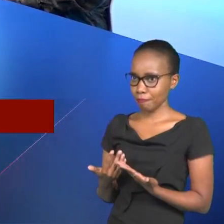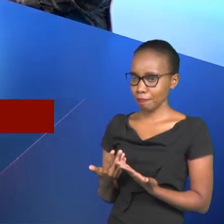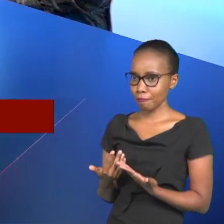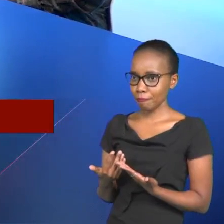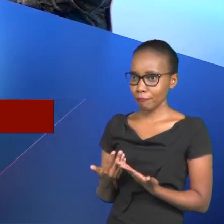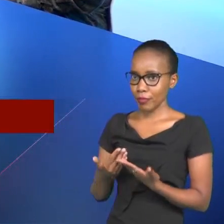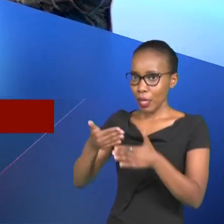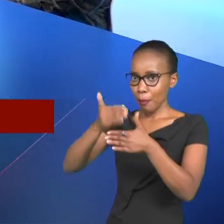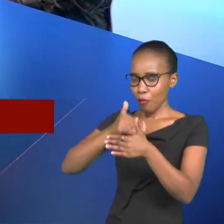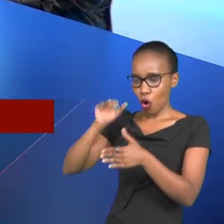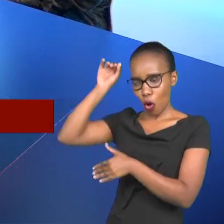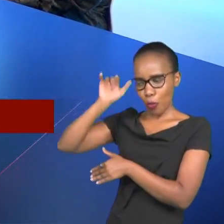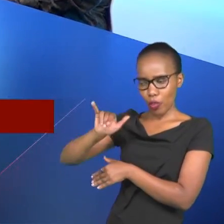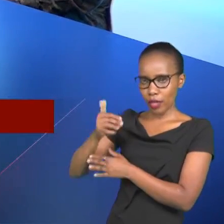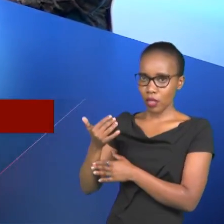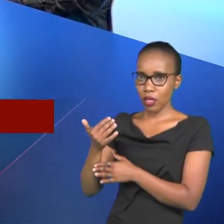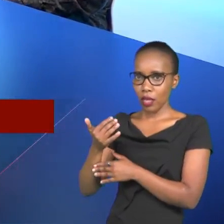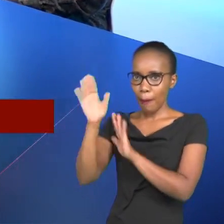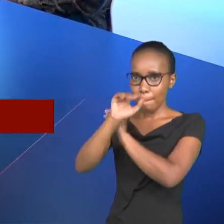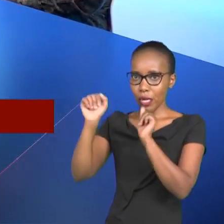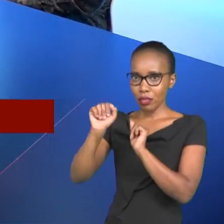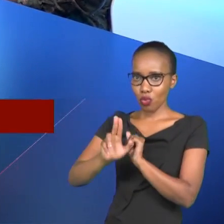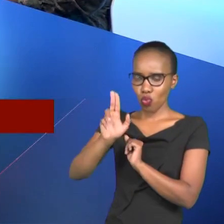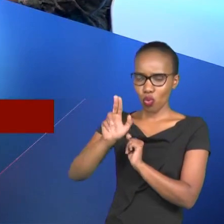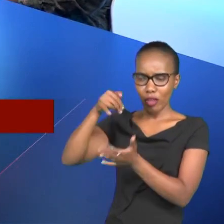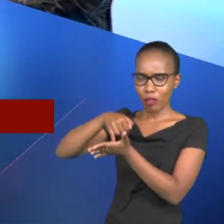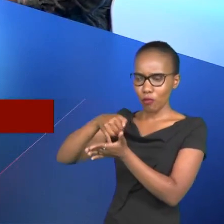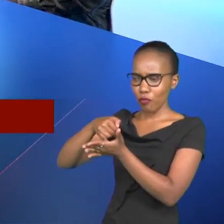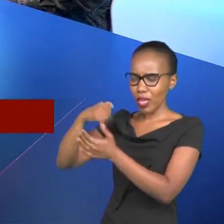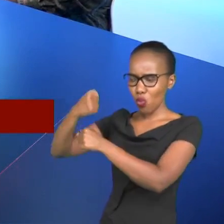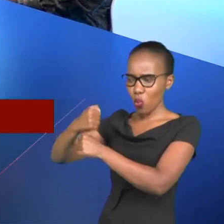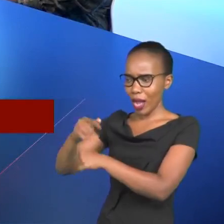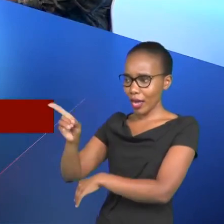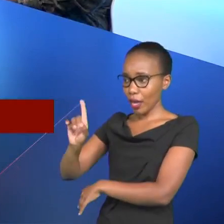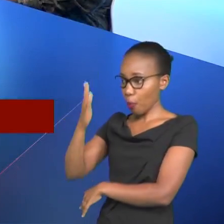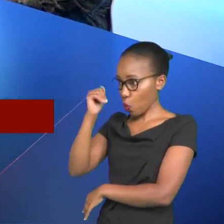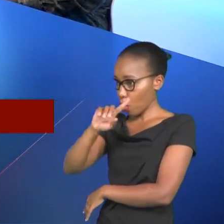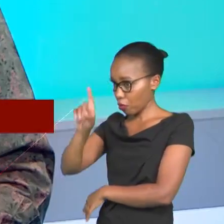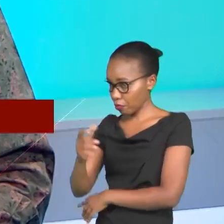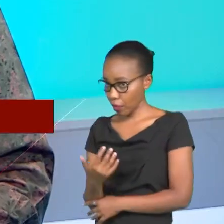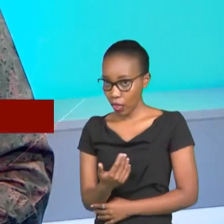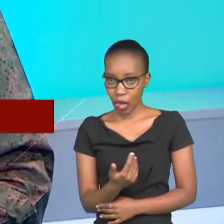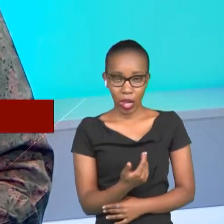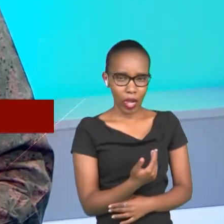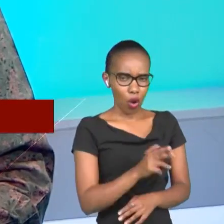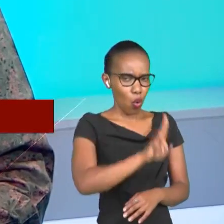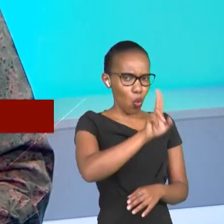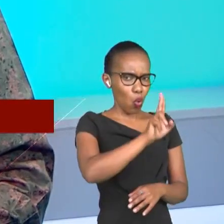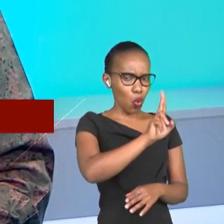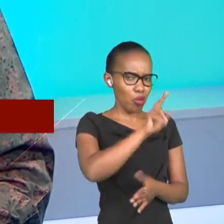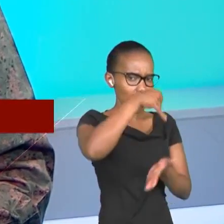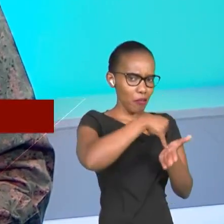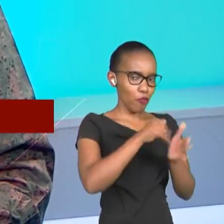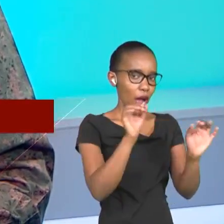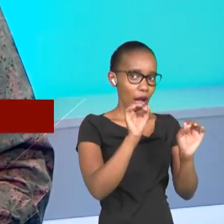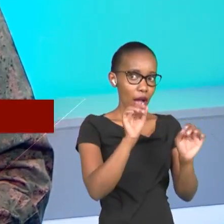Even before that, I mean, why is the president interfering with the operations of Nairobi? The president is not interfering with the operations by bringing